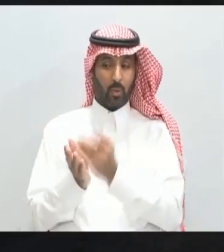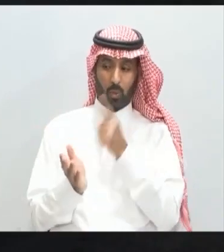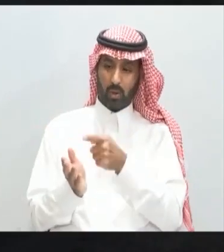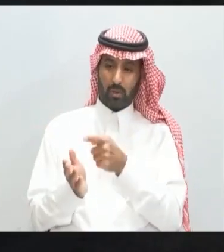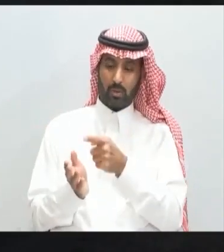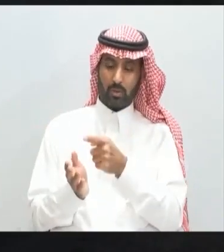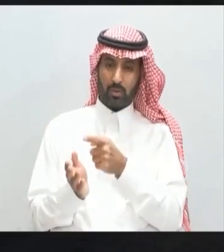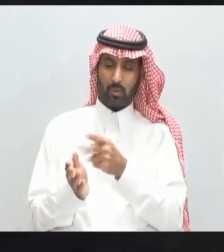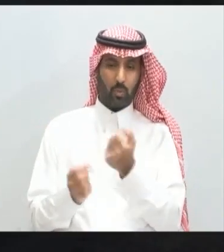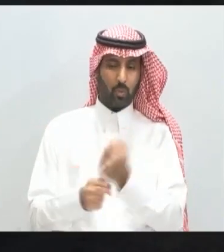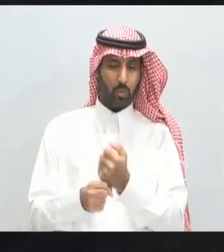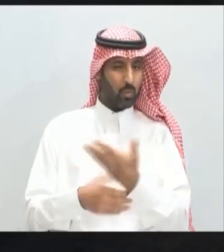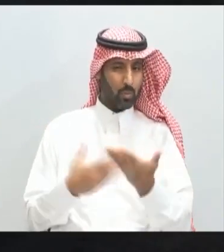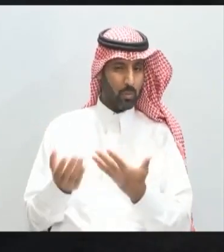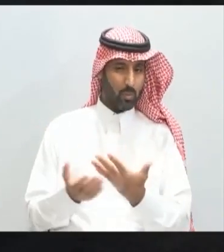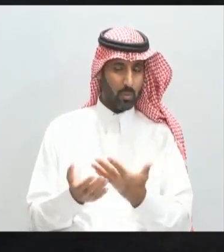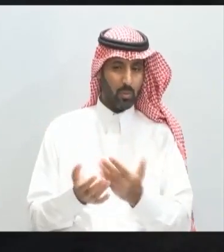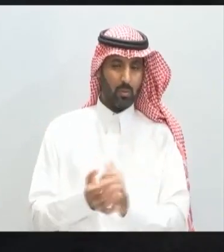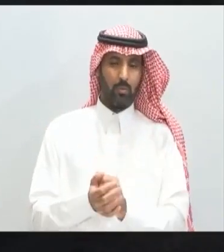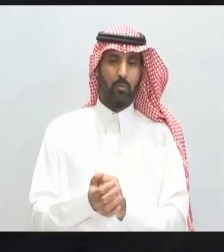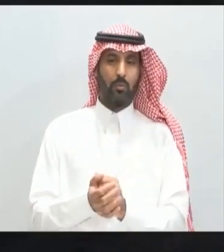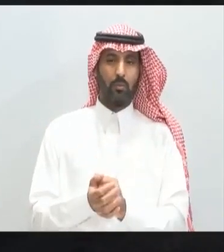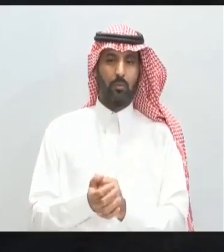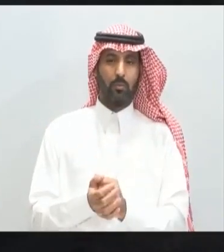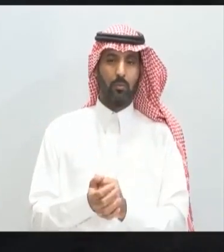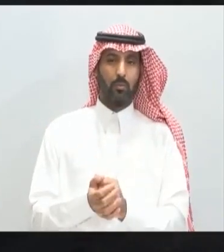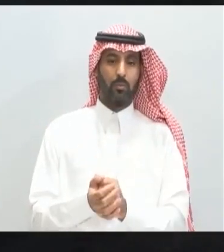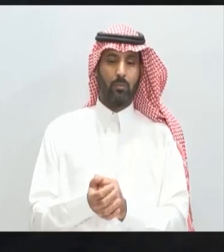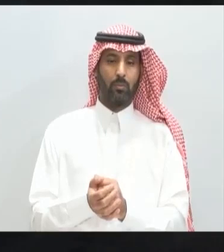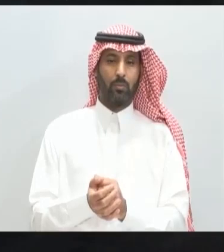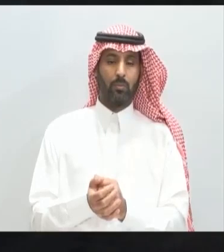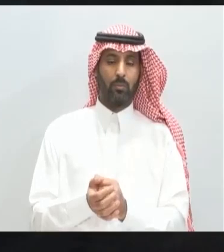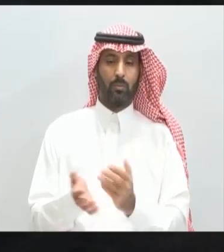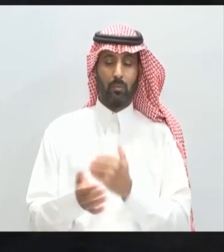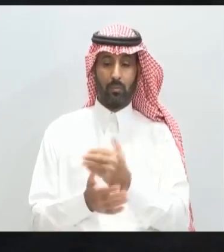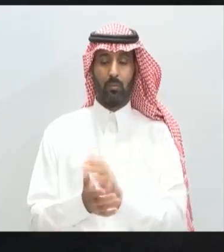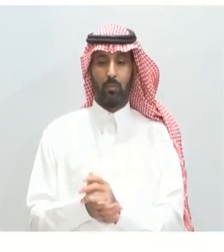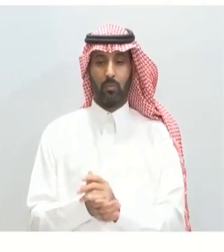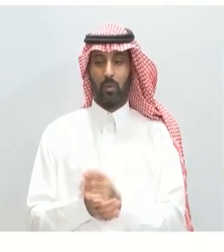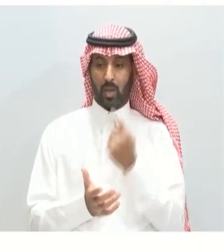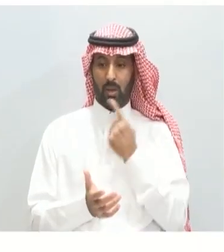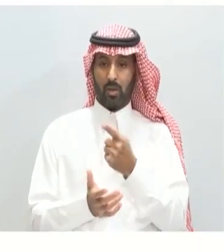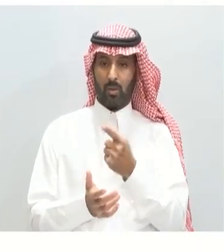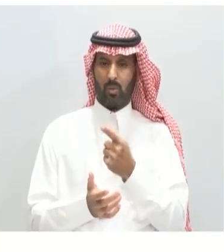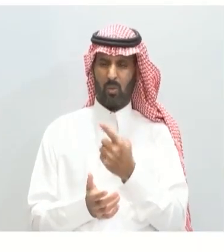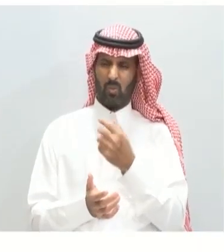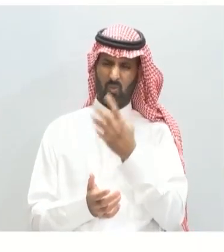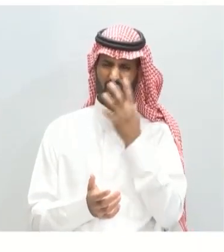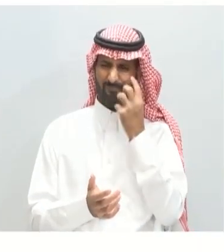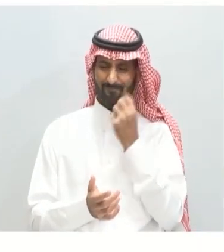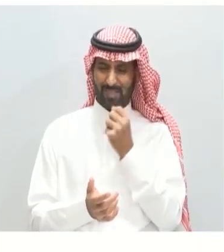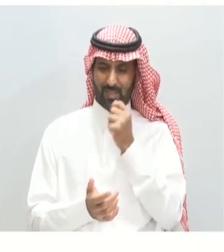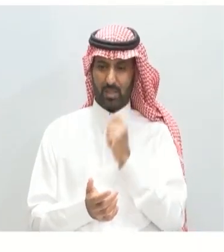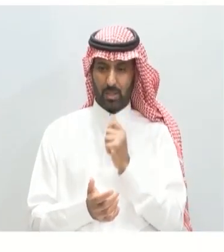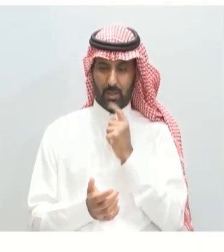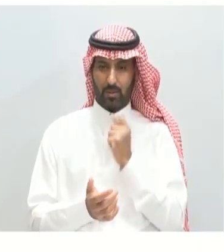class? You'll get what, of course? So let's see the answer here. I'll get embarrassed.